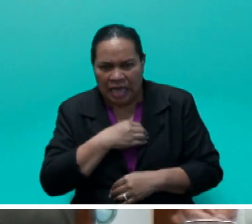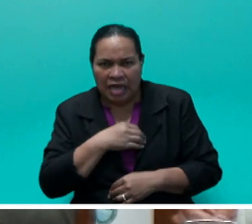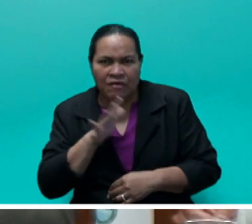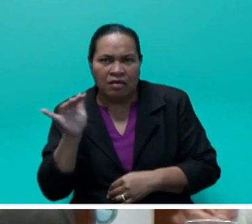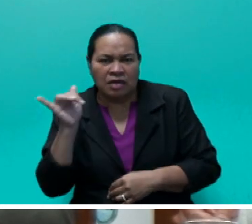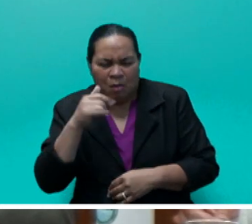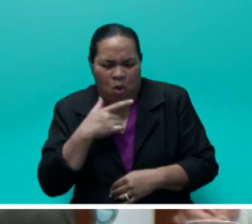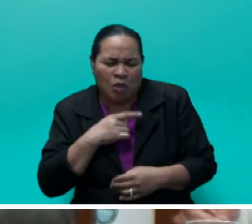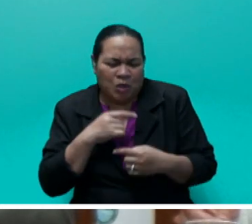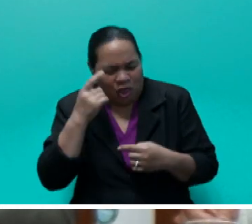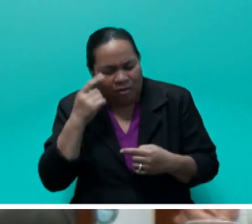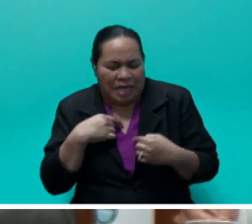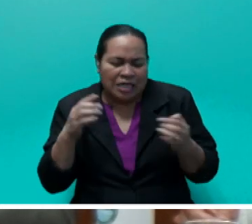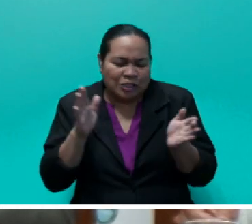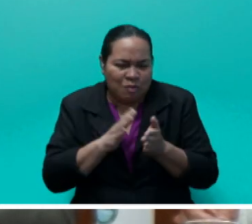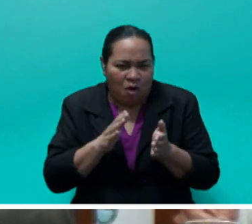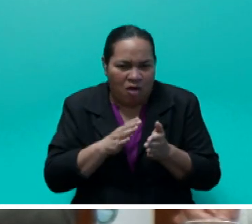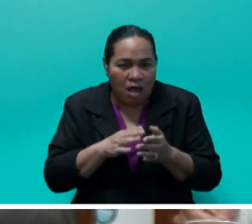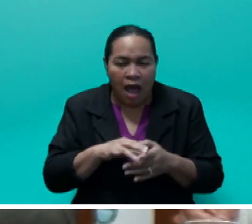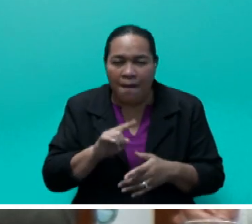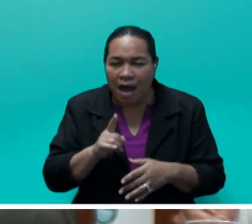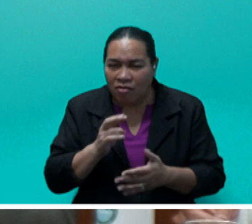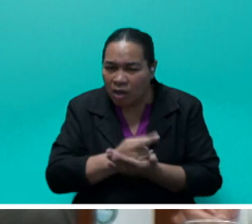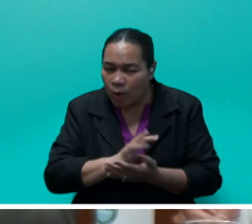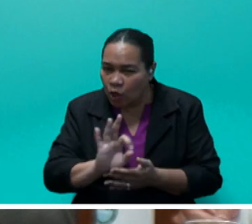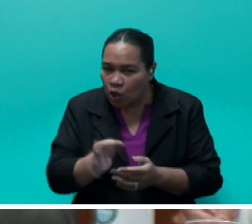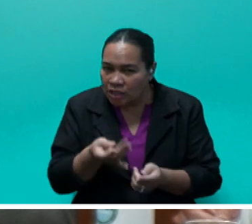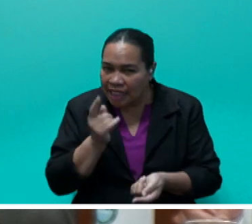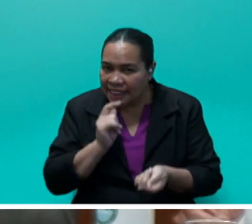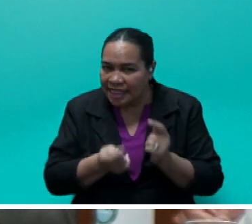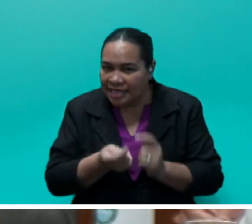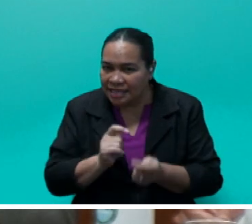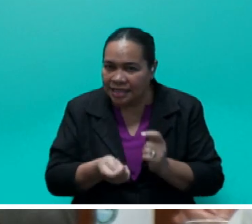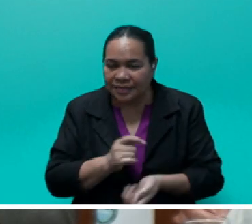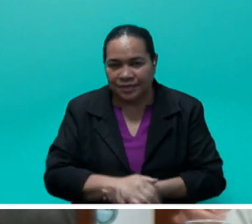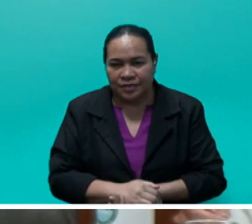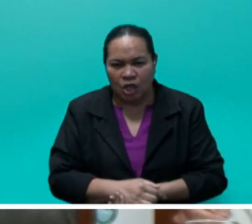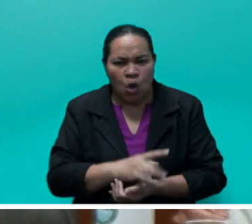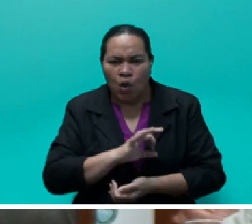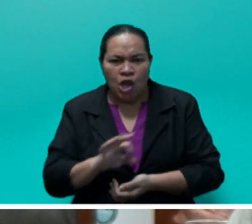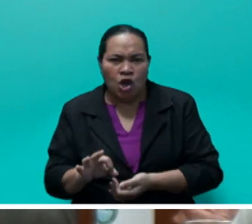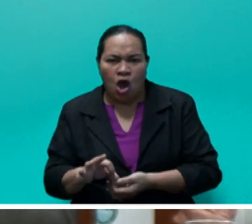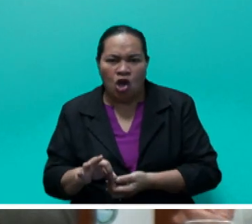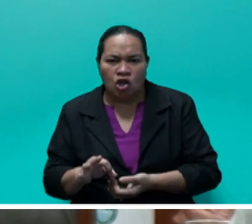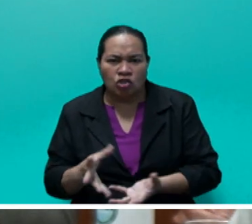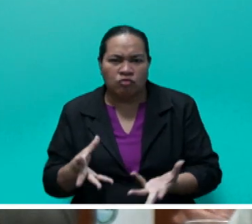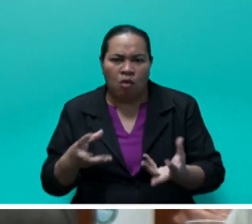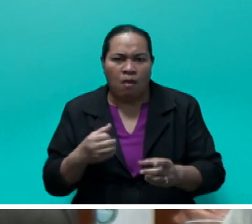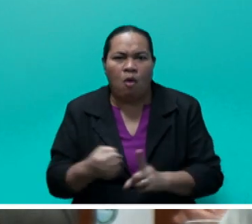small economies, this hasn't been tested. Our coalition government is now promoting and adopting open